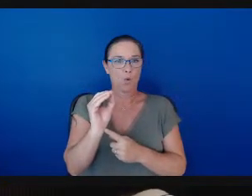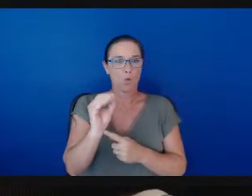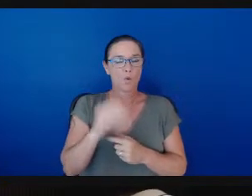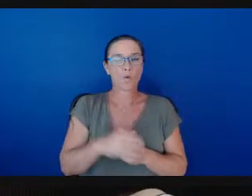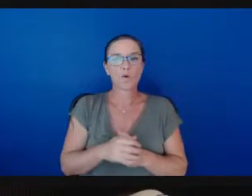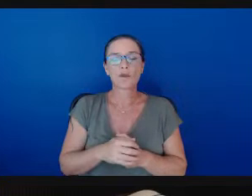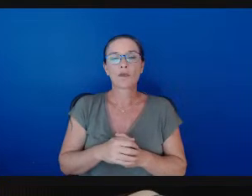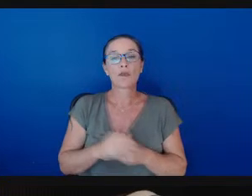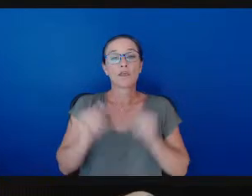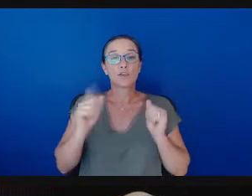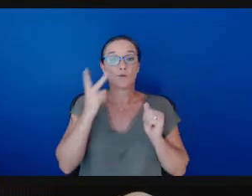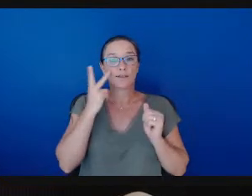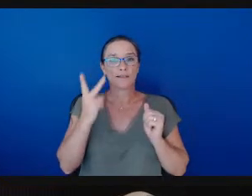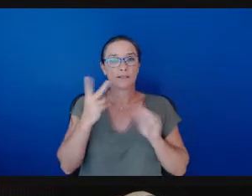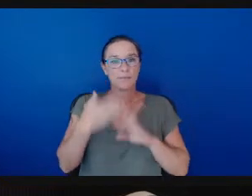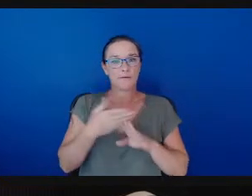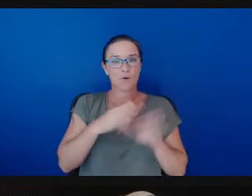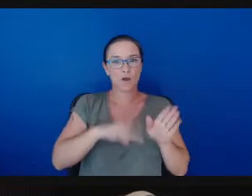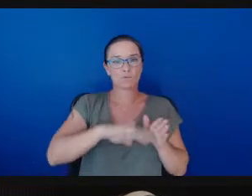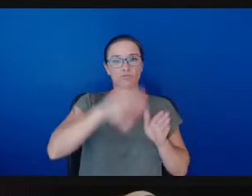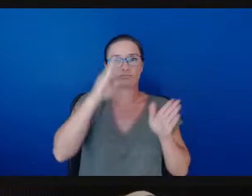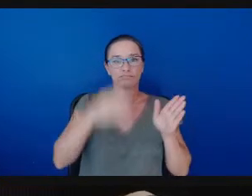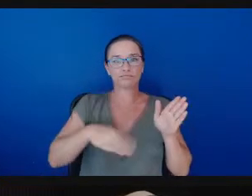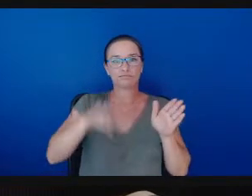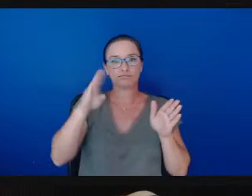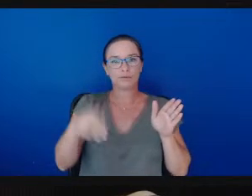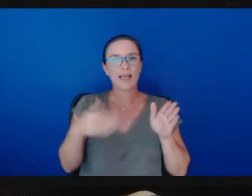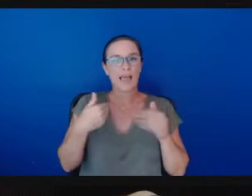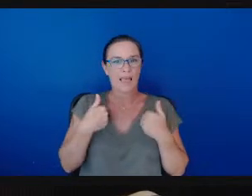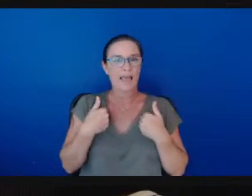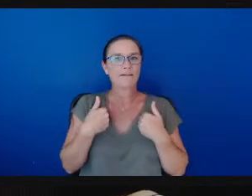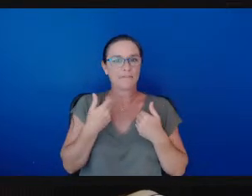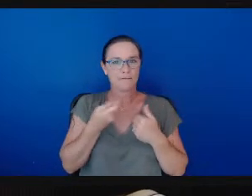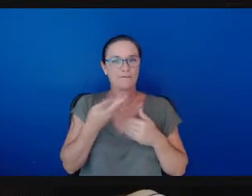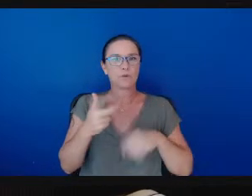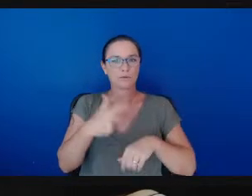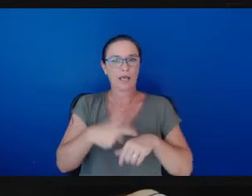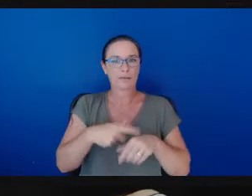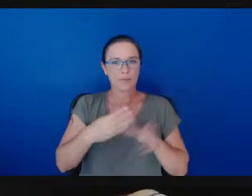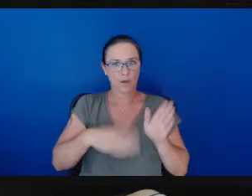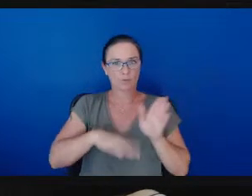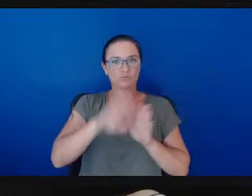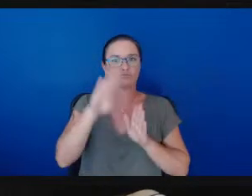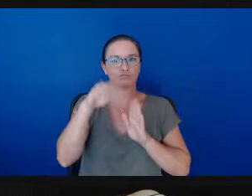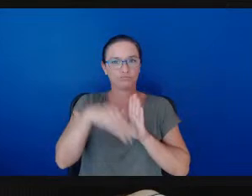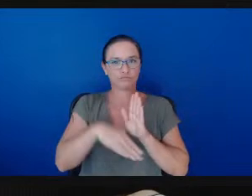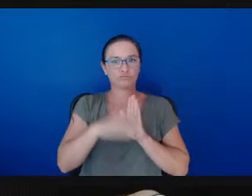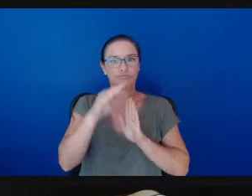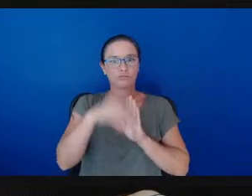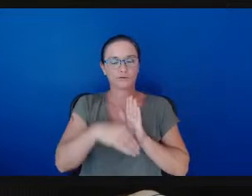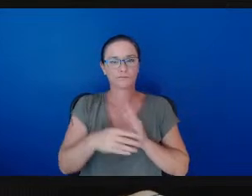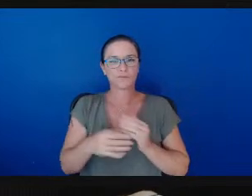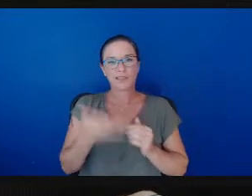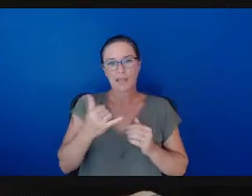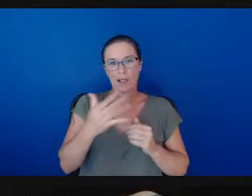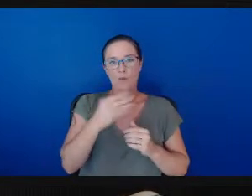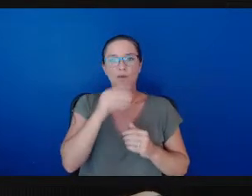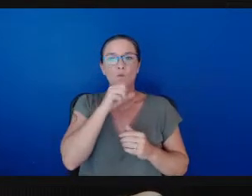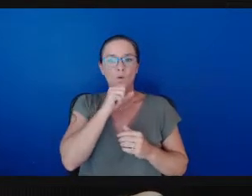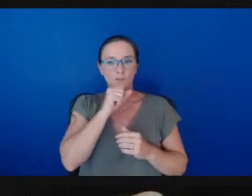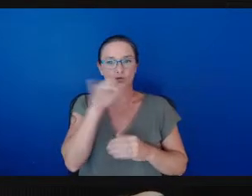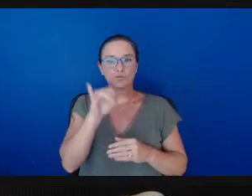past 24 hours, there have been a couple of peaks into the yellow and then one into the orange as well in that